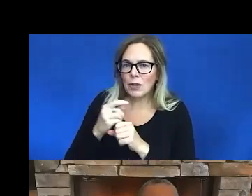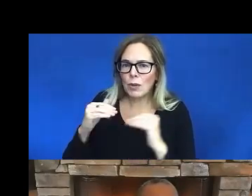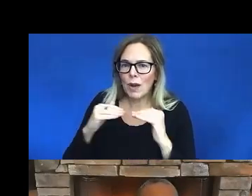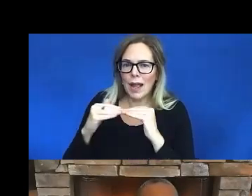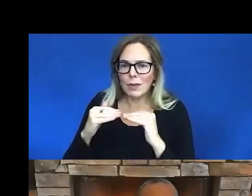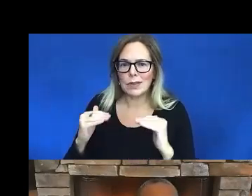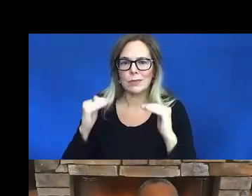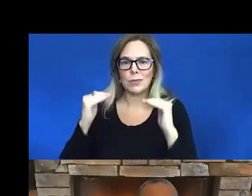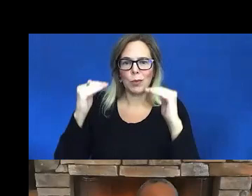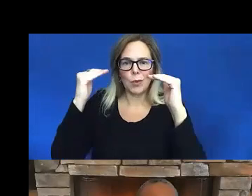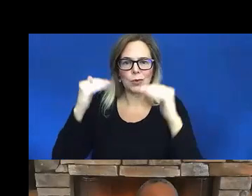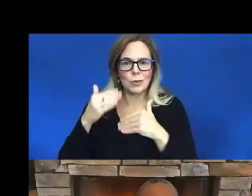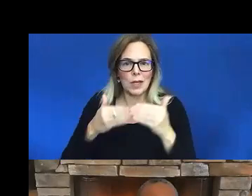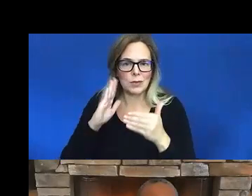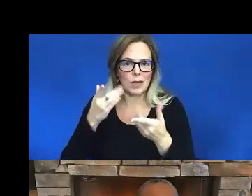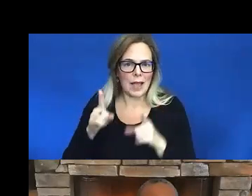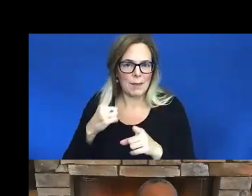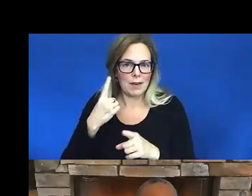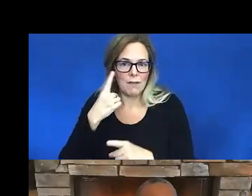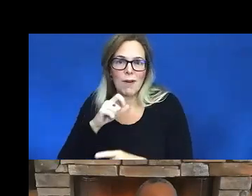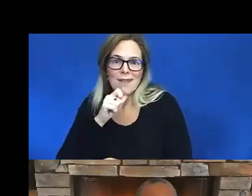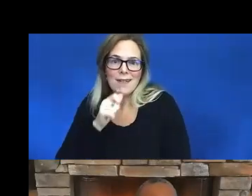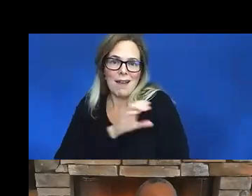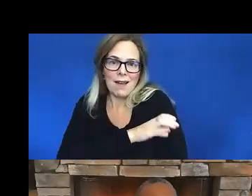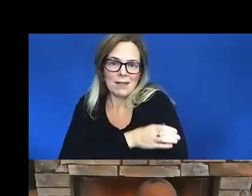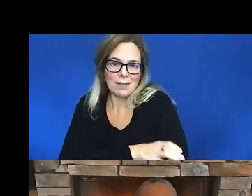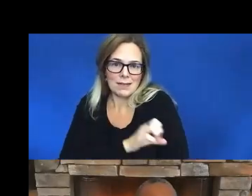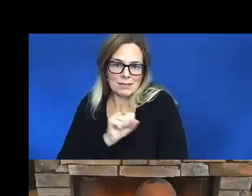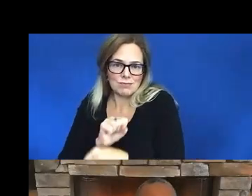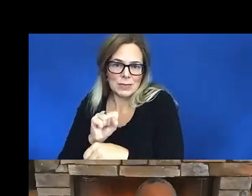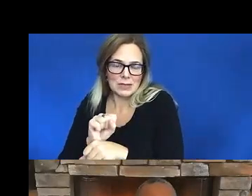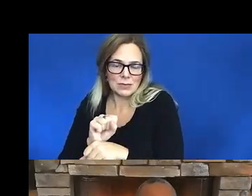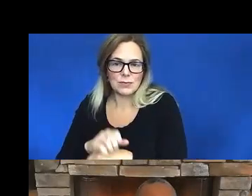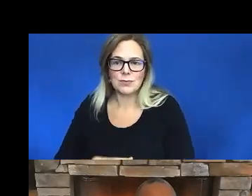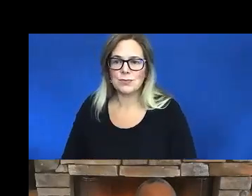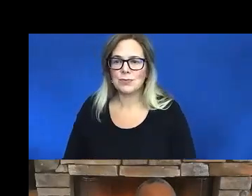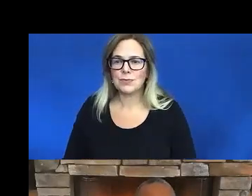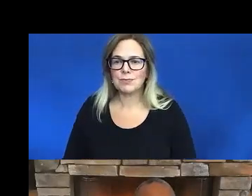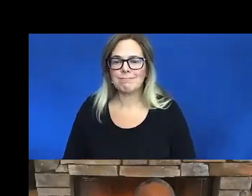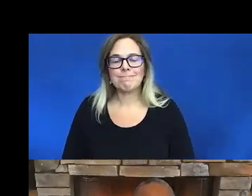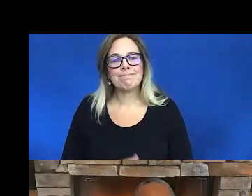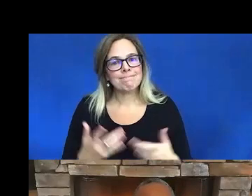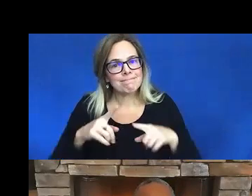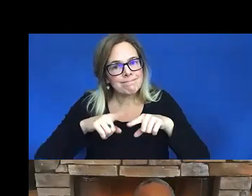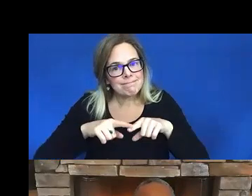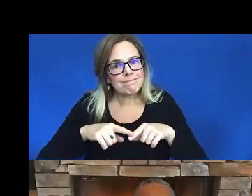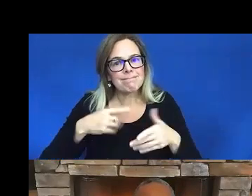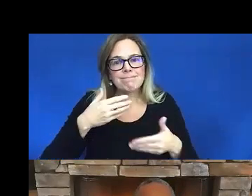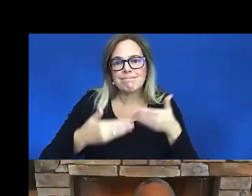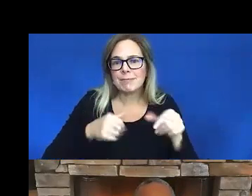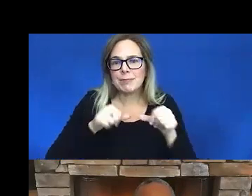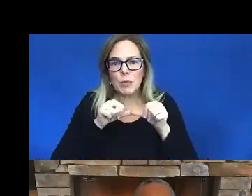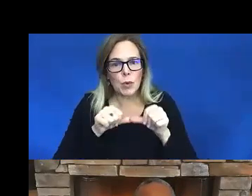positions? Well, it's going to depend. We have completed some priorities and we're continually looking at